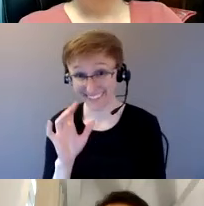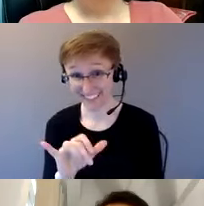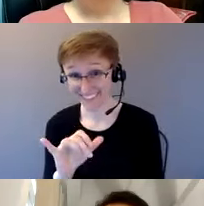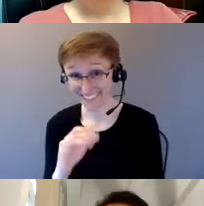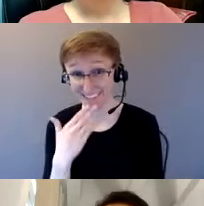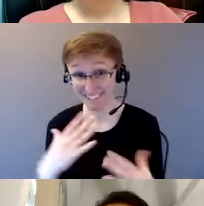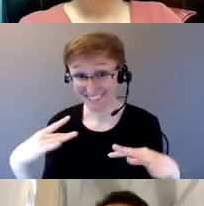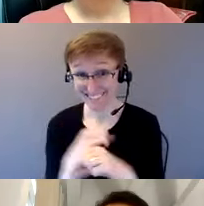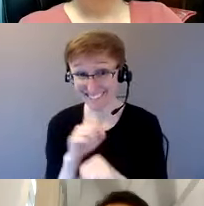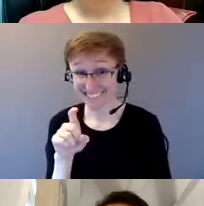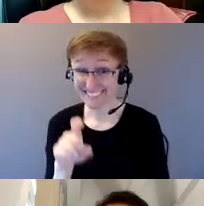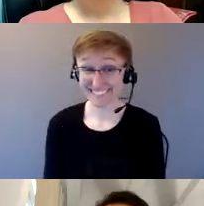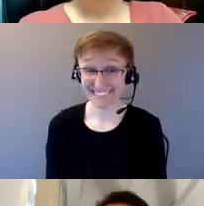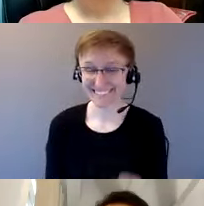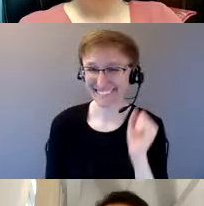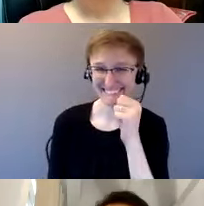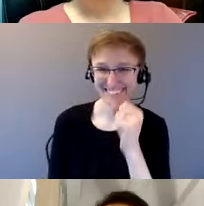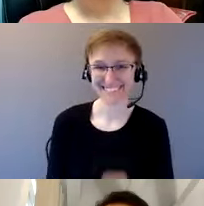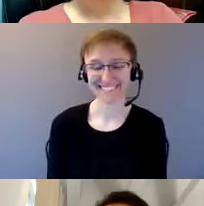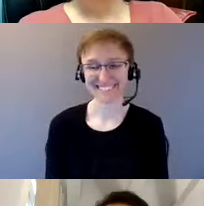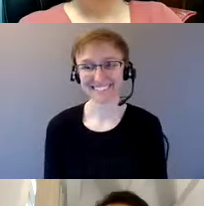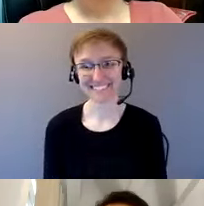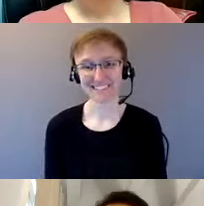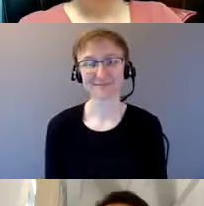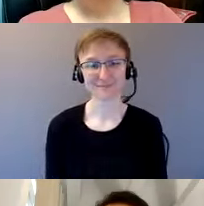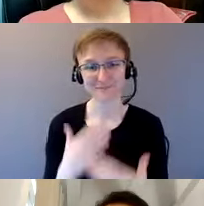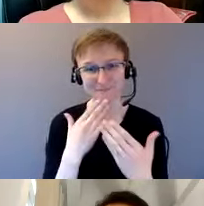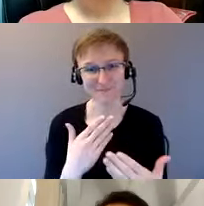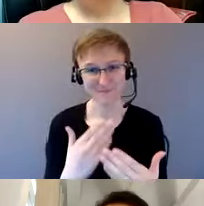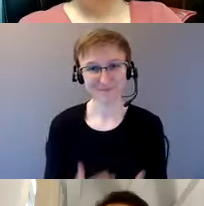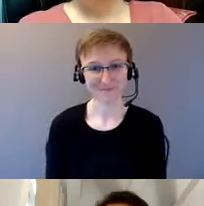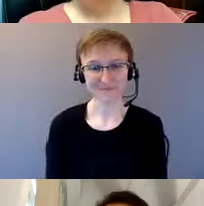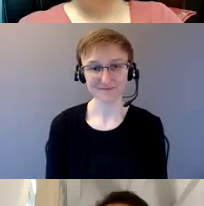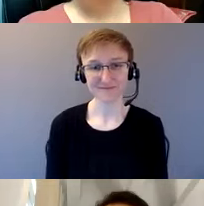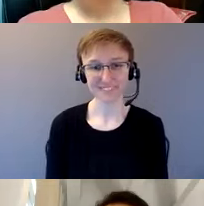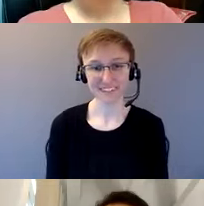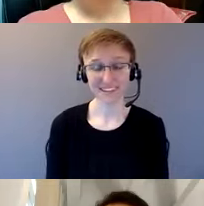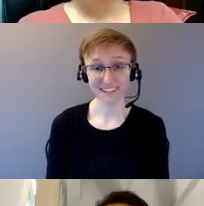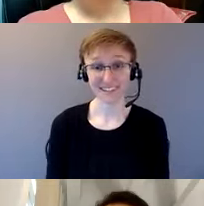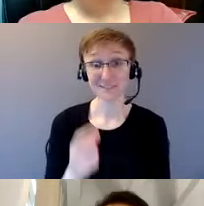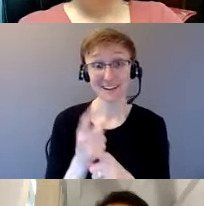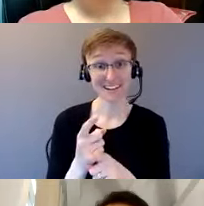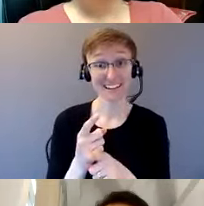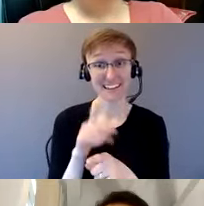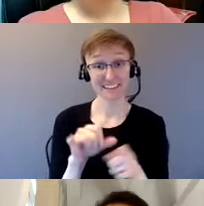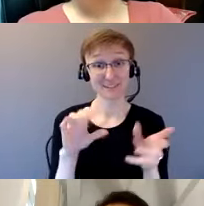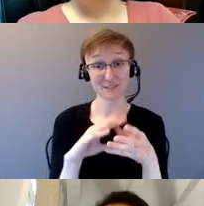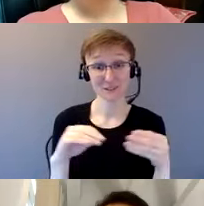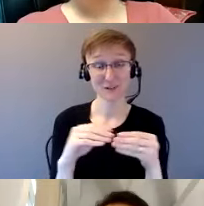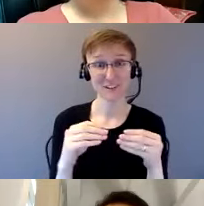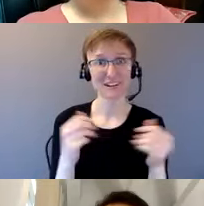No, I Thank think you. it was good. It was excellent. Thank you. And you're right, Courtney did give us a lot to unpack here and speak